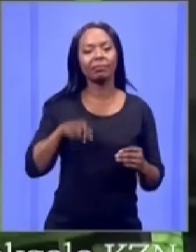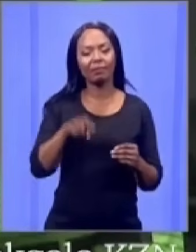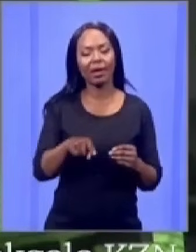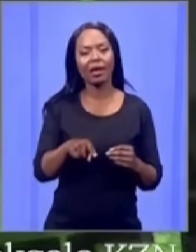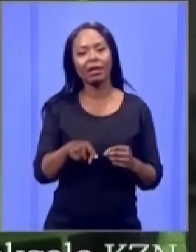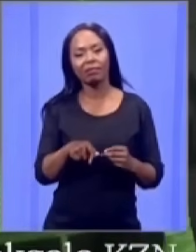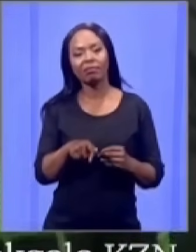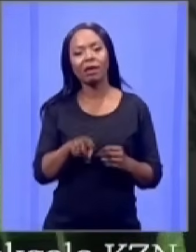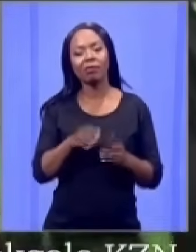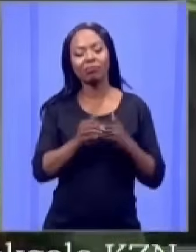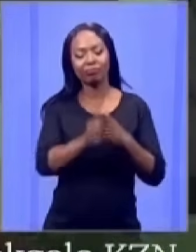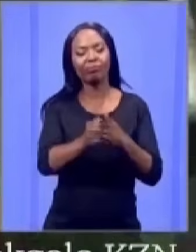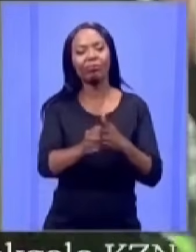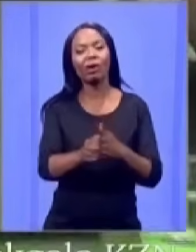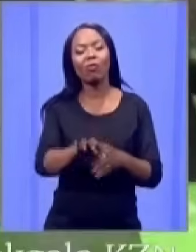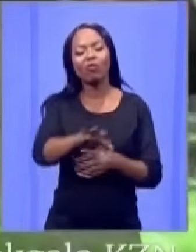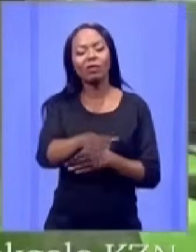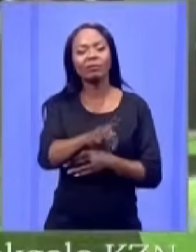KwaZulu-Natal.